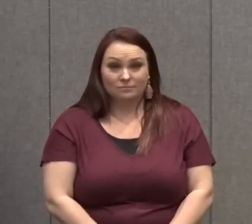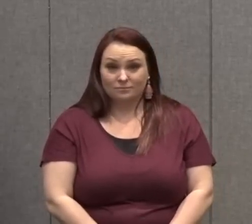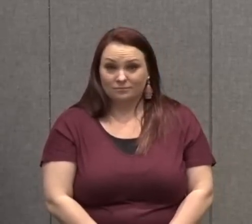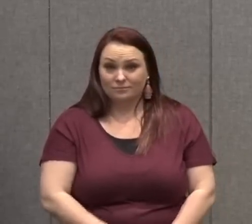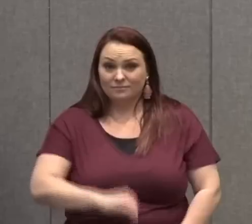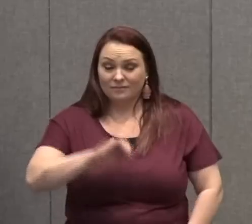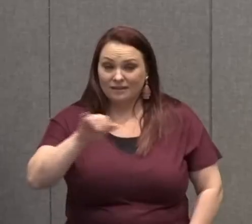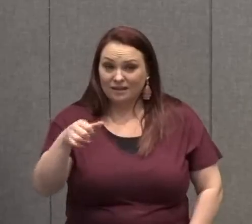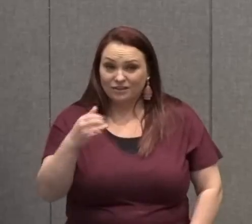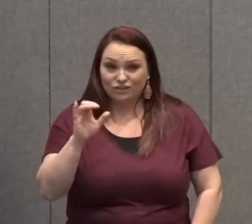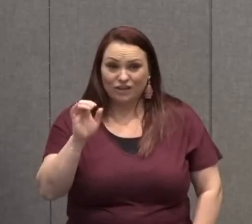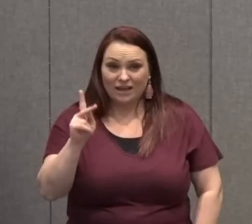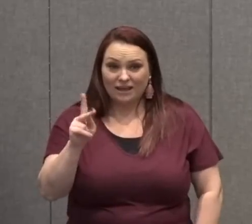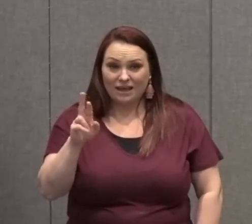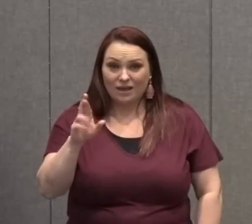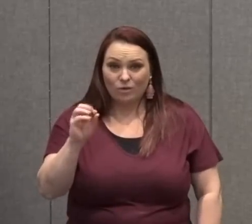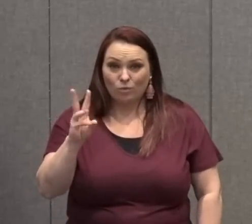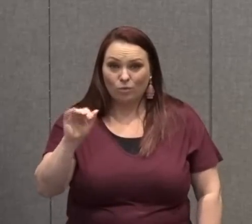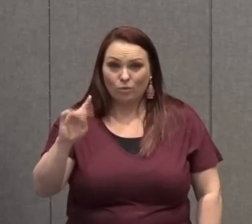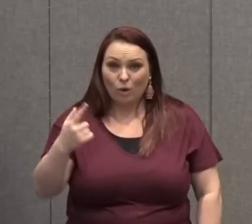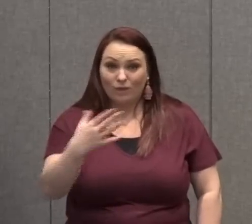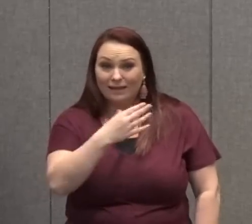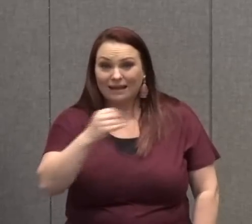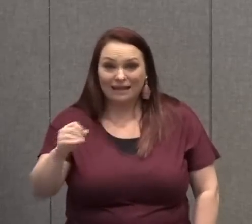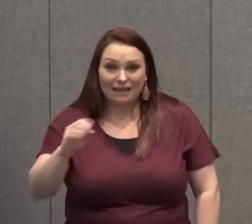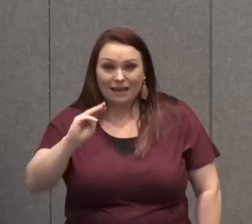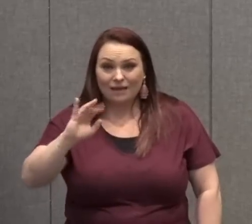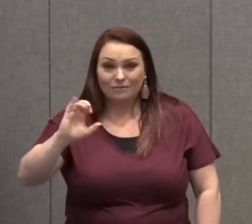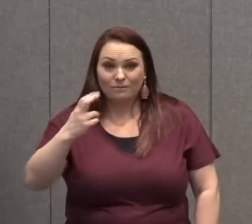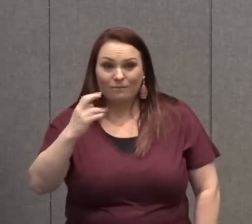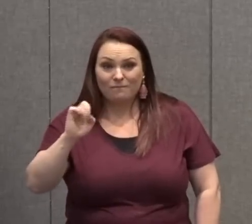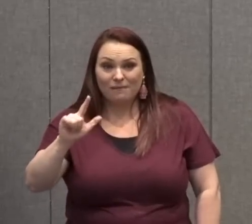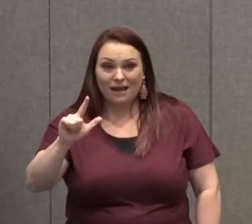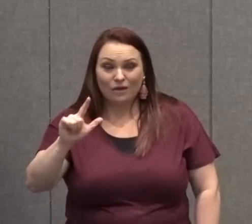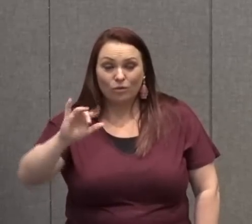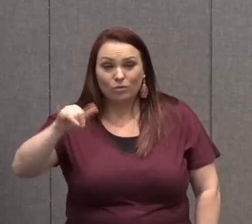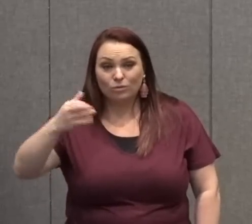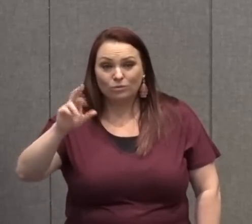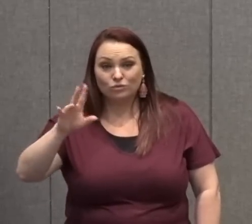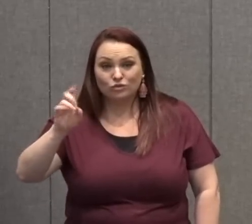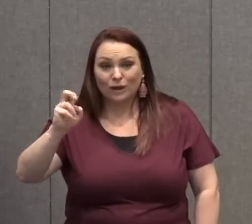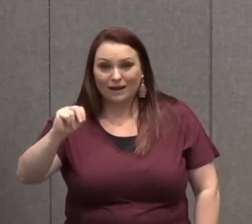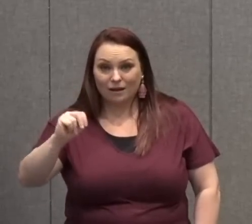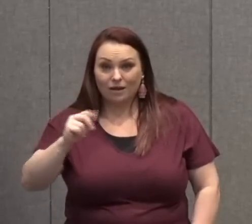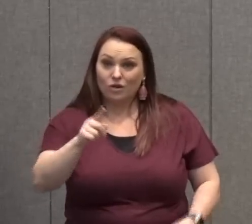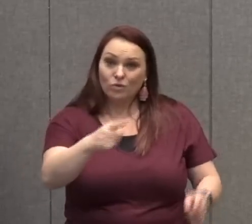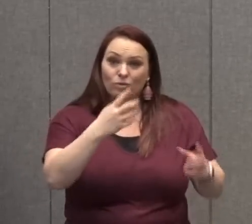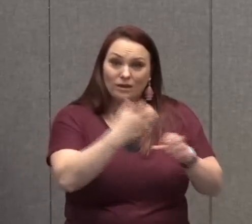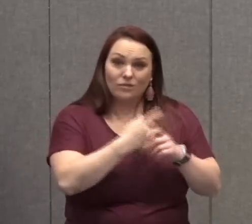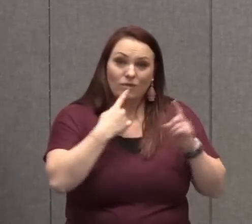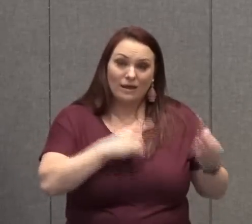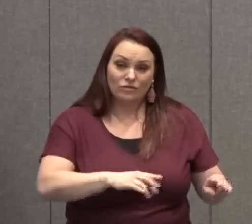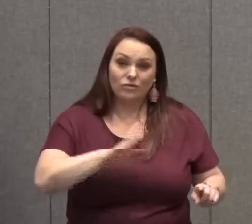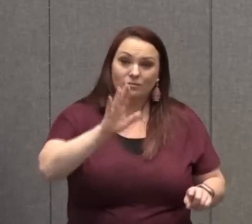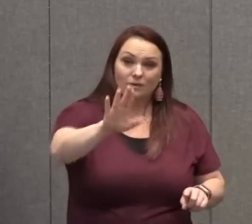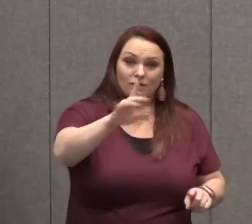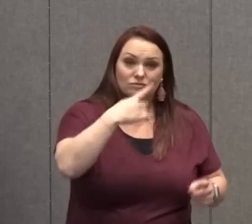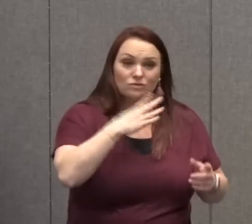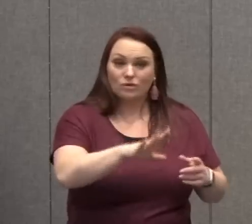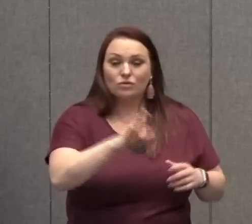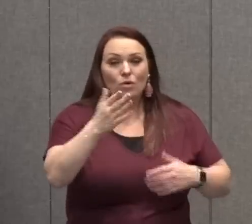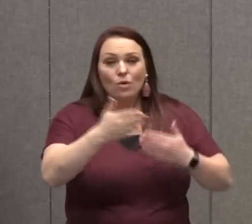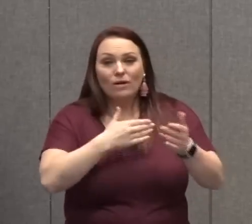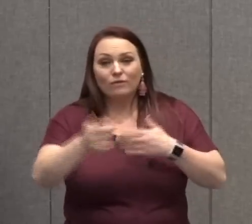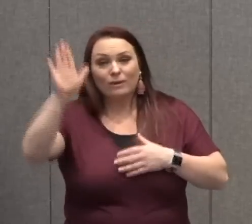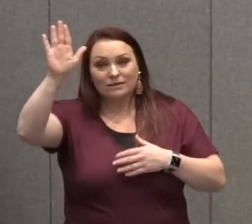J. K. Rowling and Michael Jordan you get to answer it because it is yours no whoever